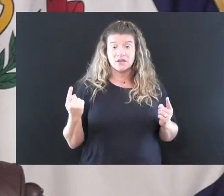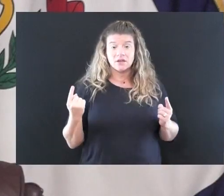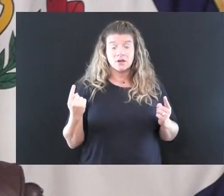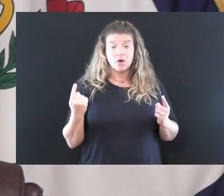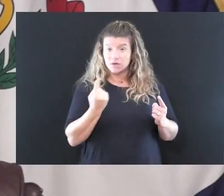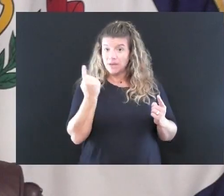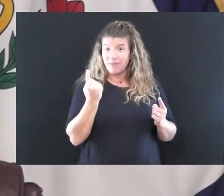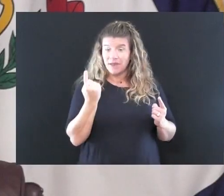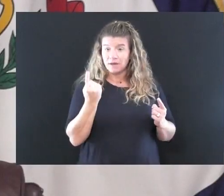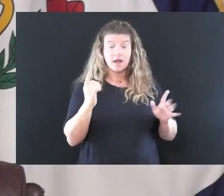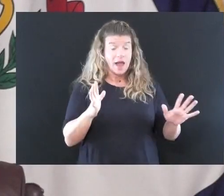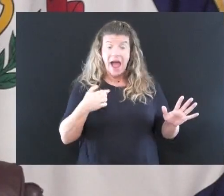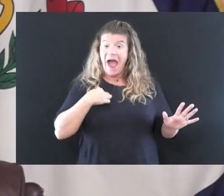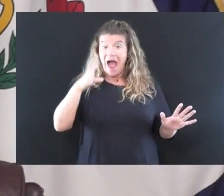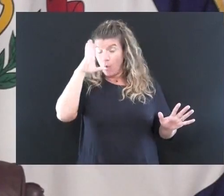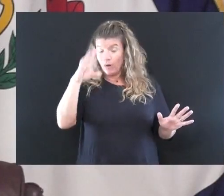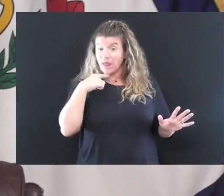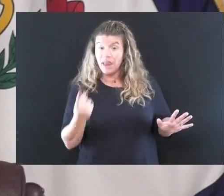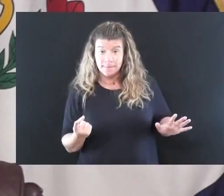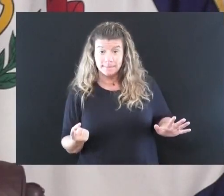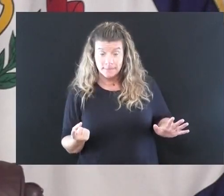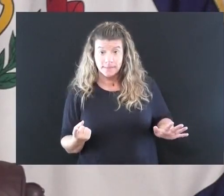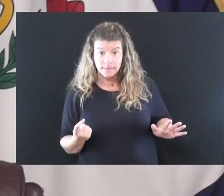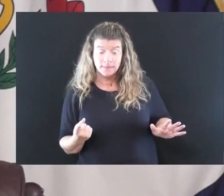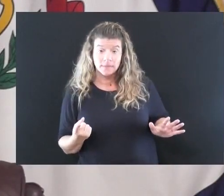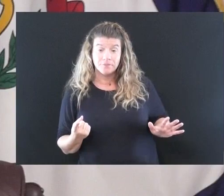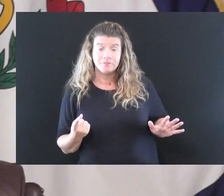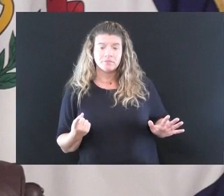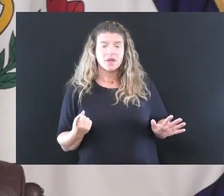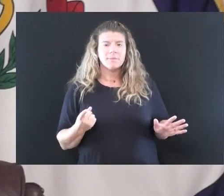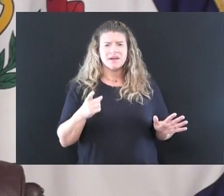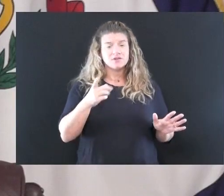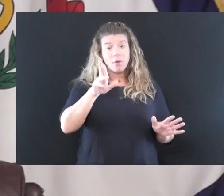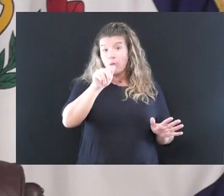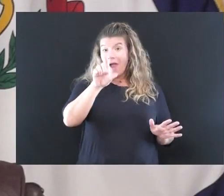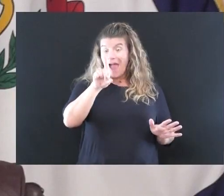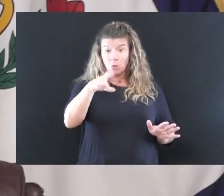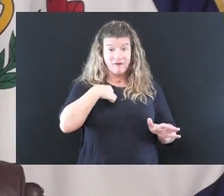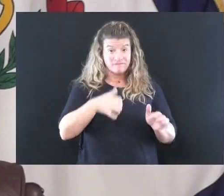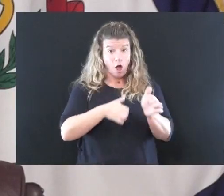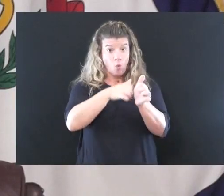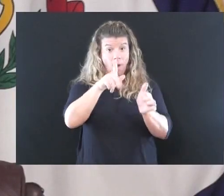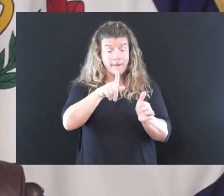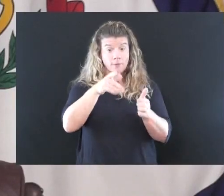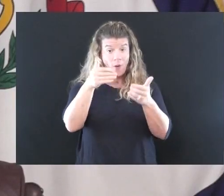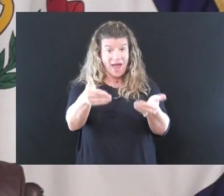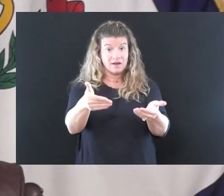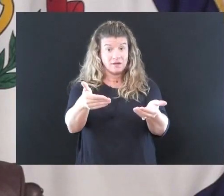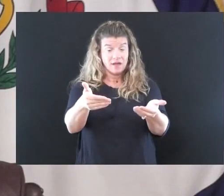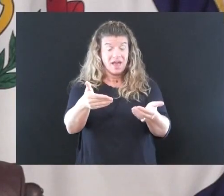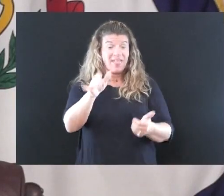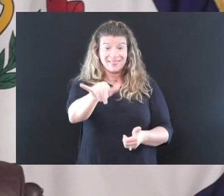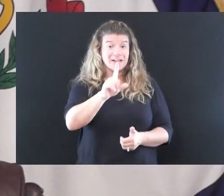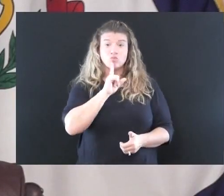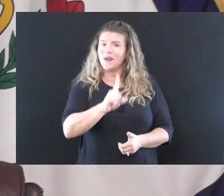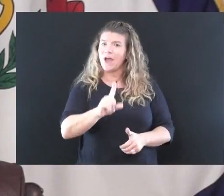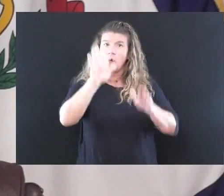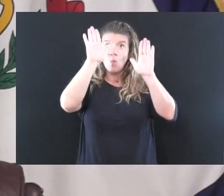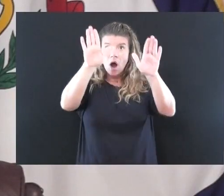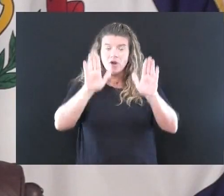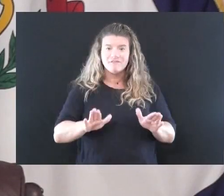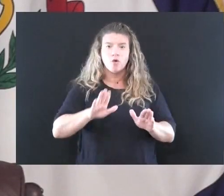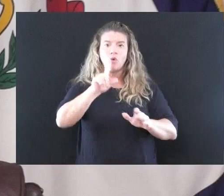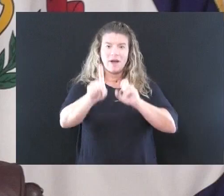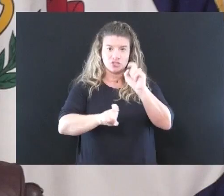whatever, I'm surely going to voice that. But Brad, if you got a follow-up, I think it's a great question to